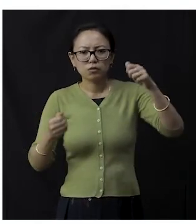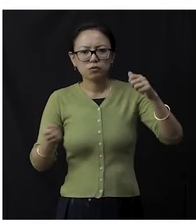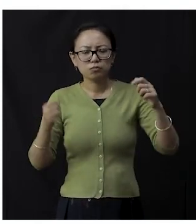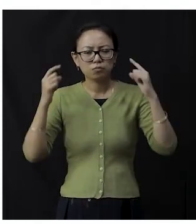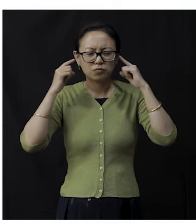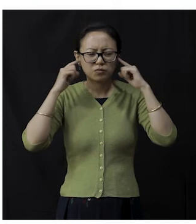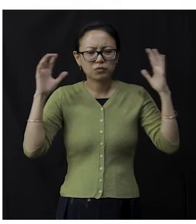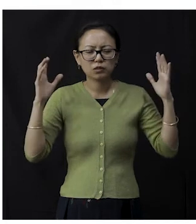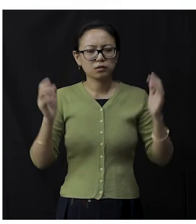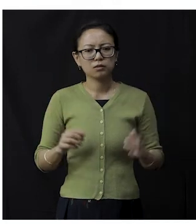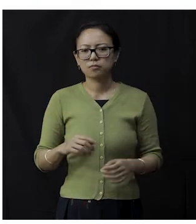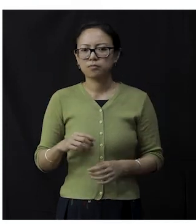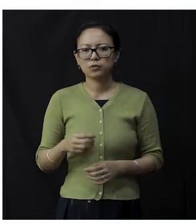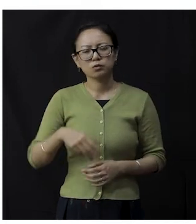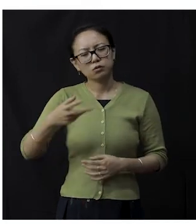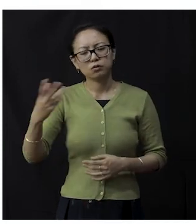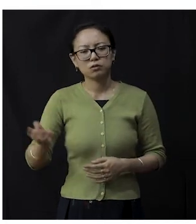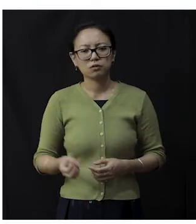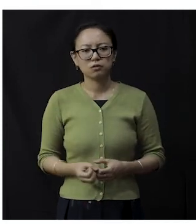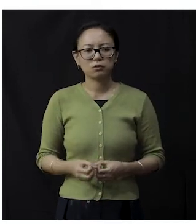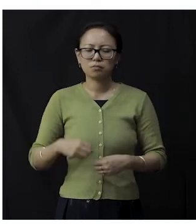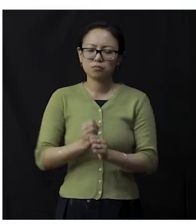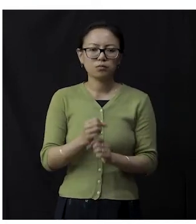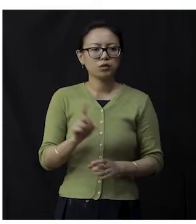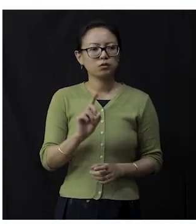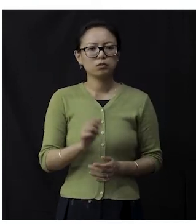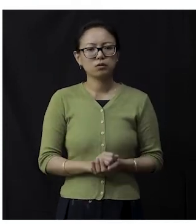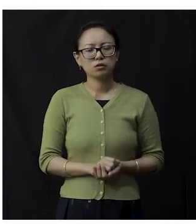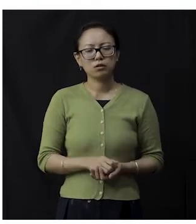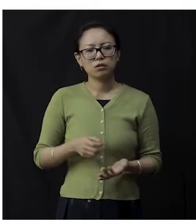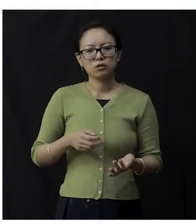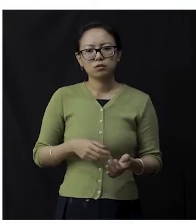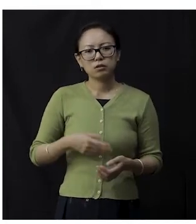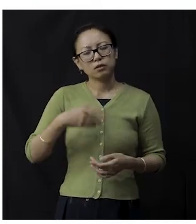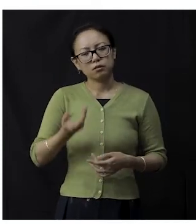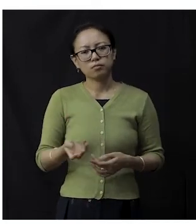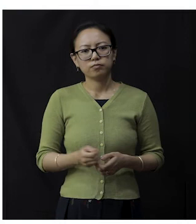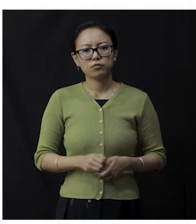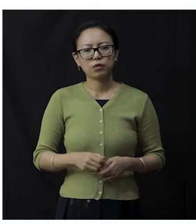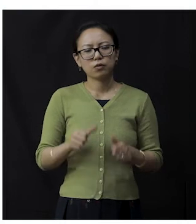indeed, everyone did live happily ever after.